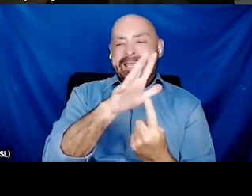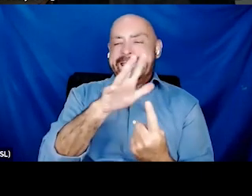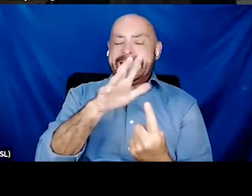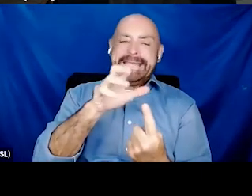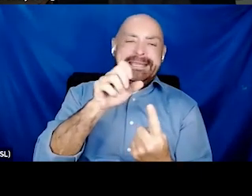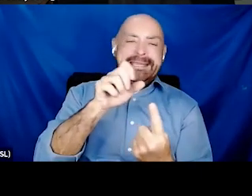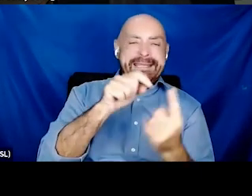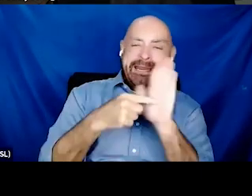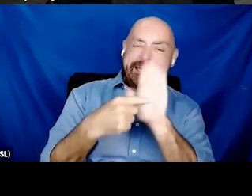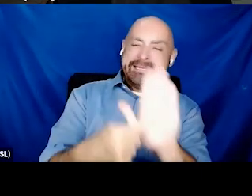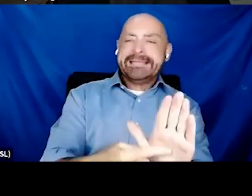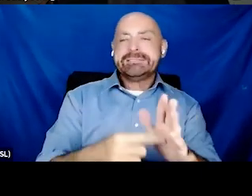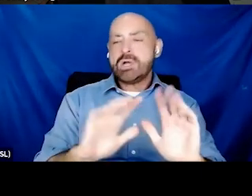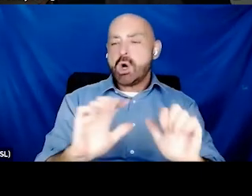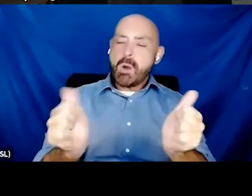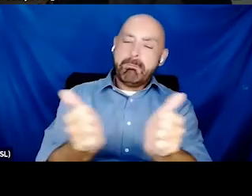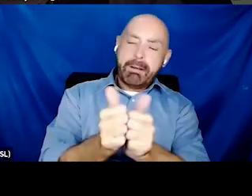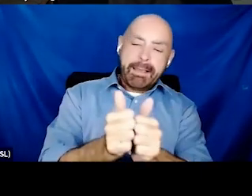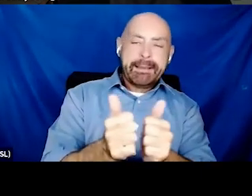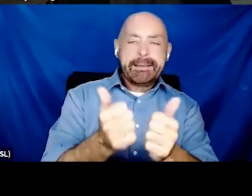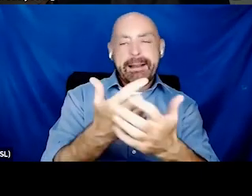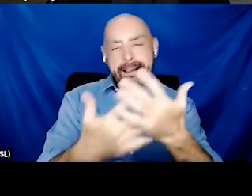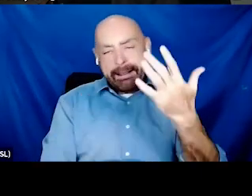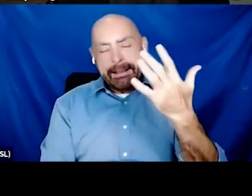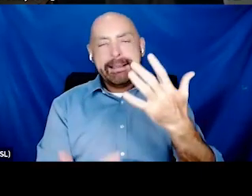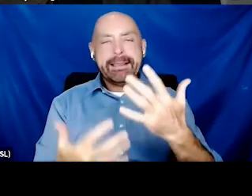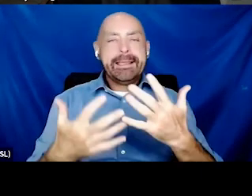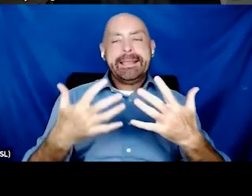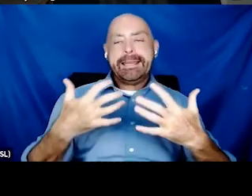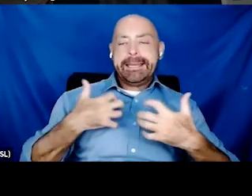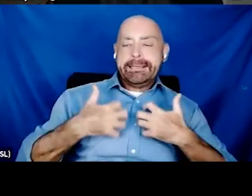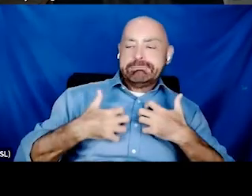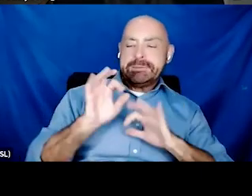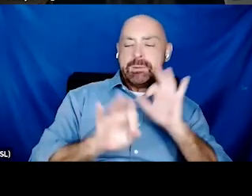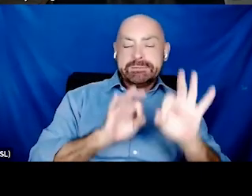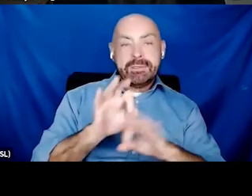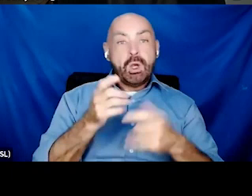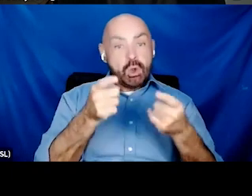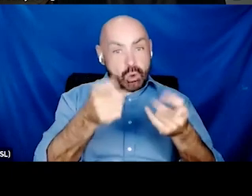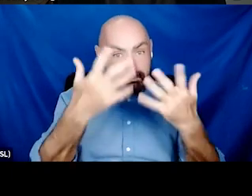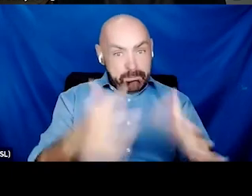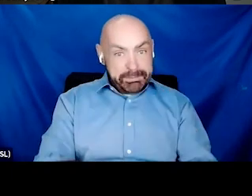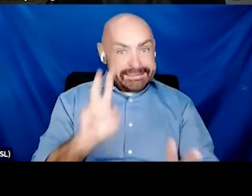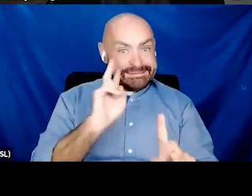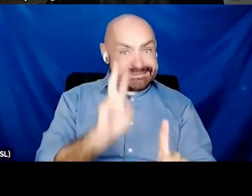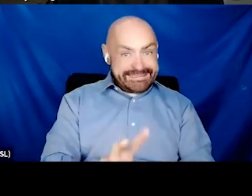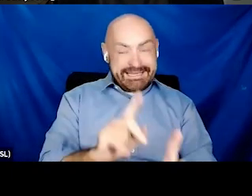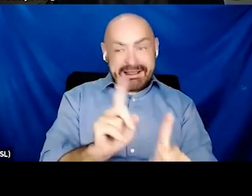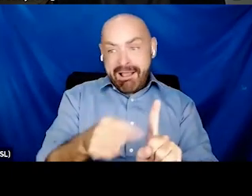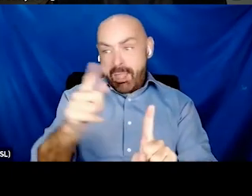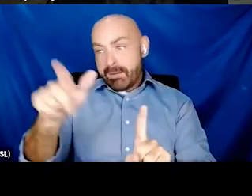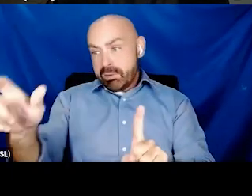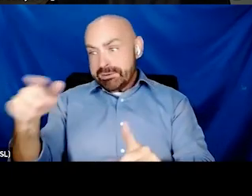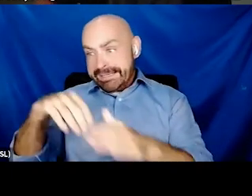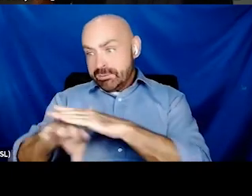compliance, and lots of interesting questions about, have you seen anybody else or gone into somebody else's